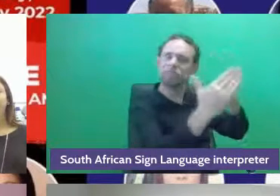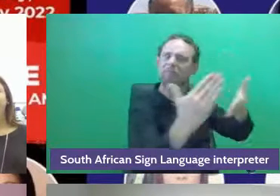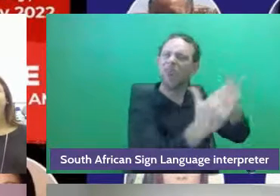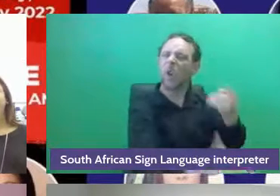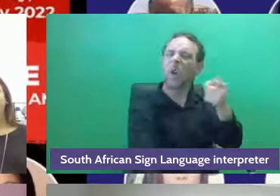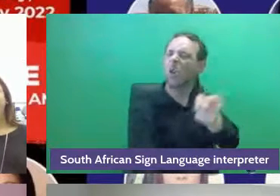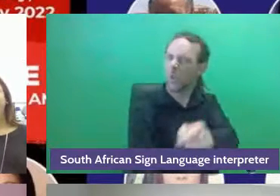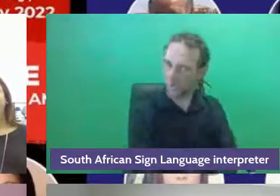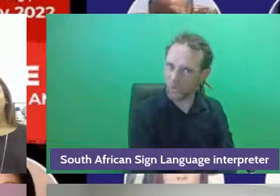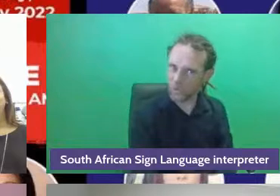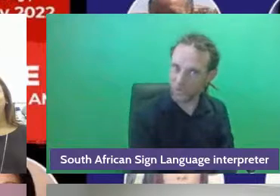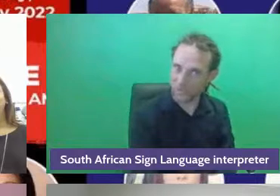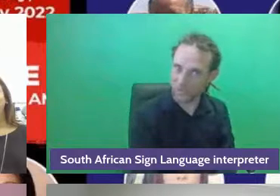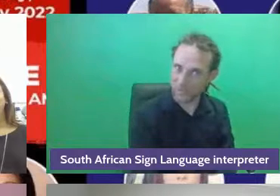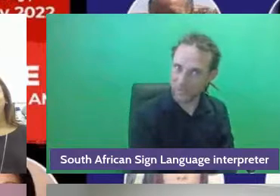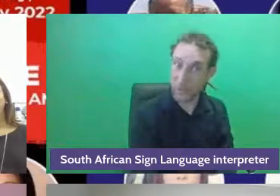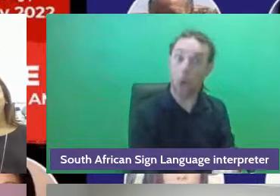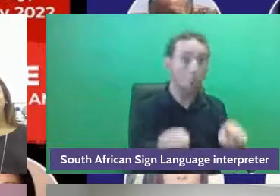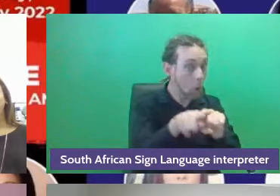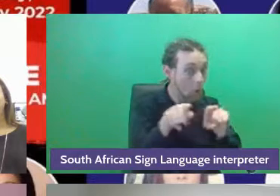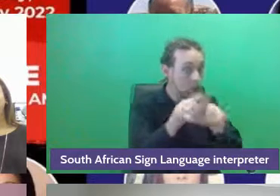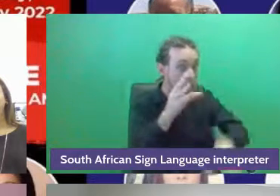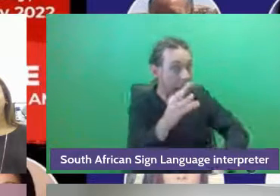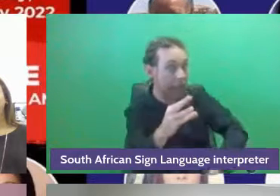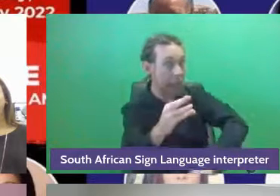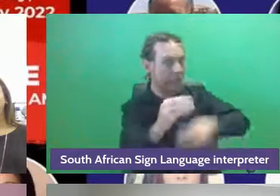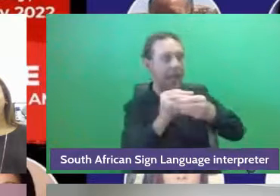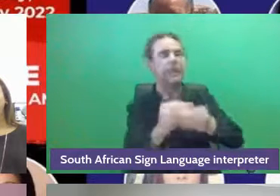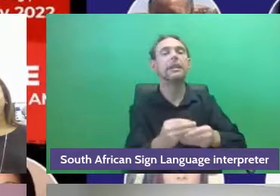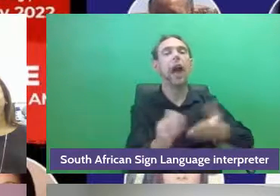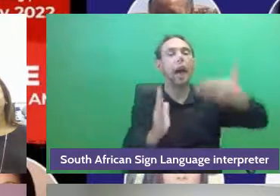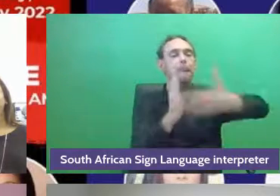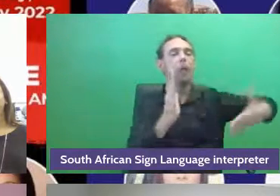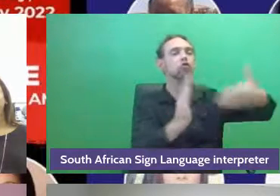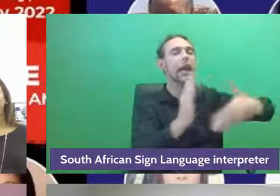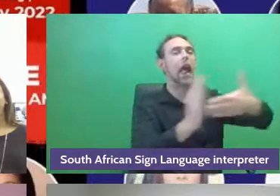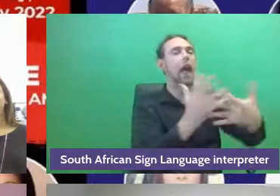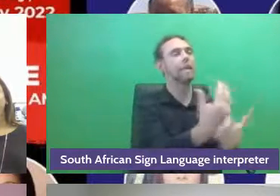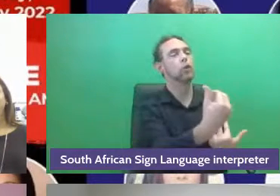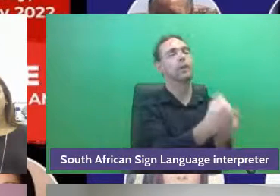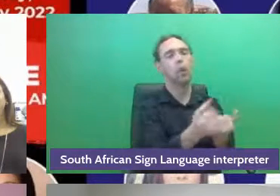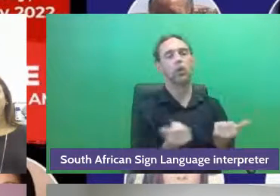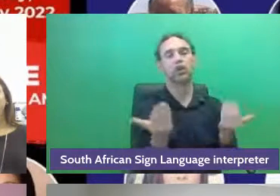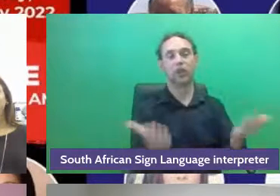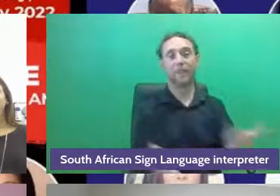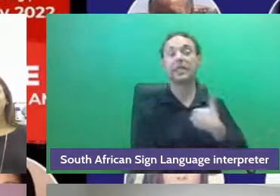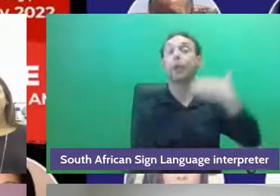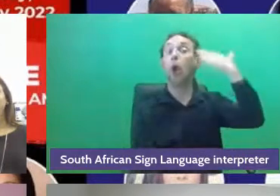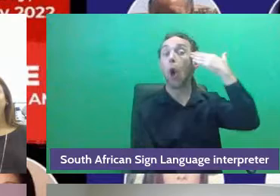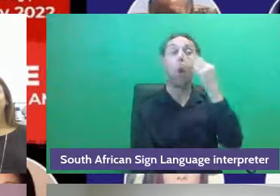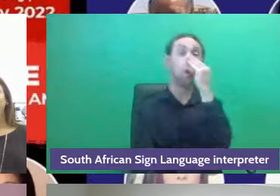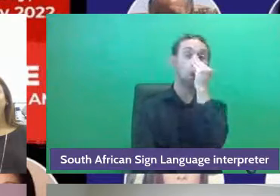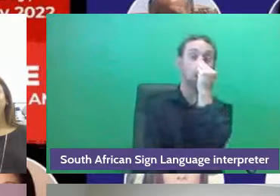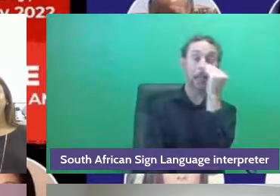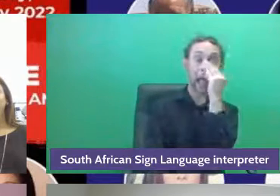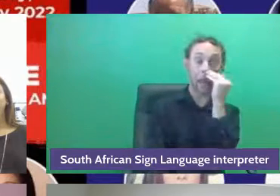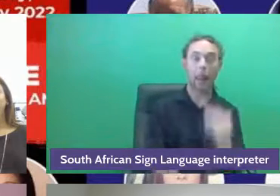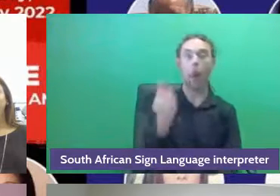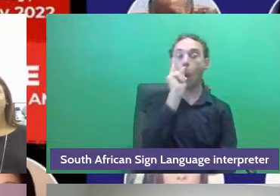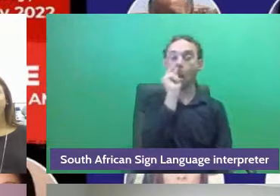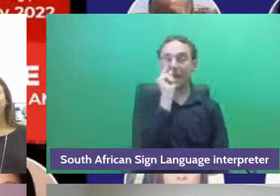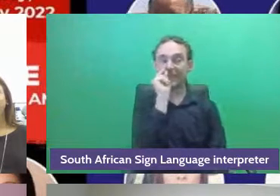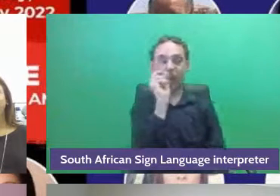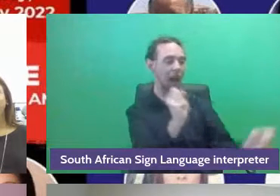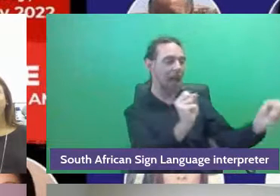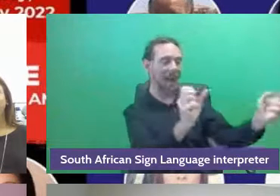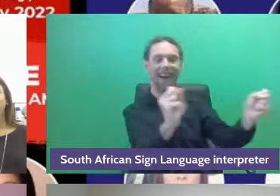violence, and also the barriers in accessing support. I know that Dale and your partner have touched on this.